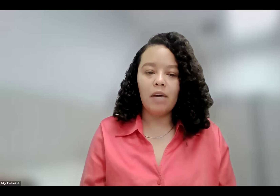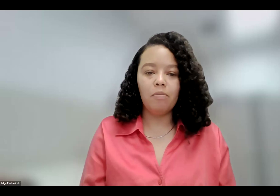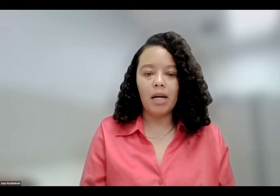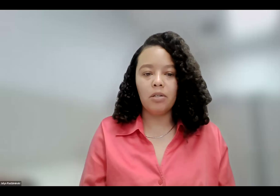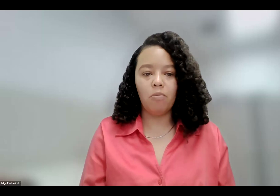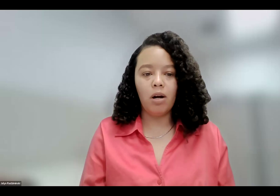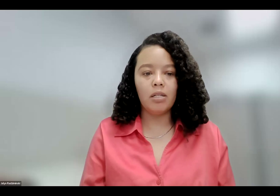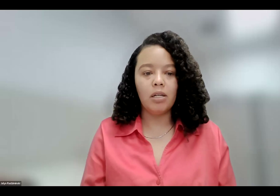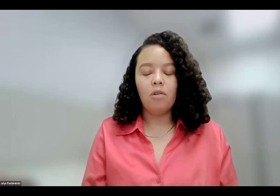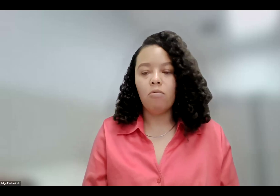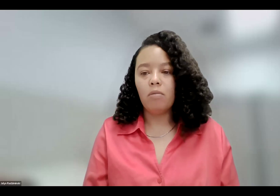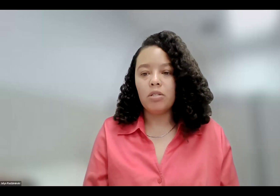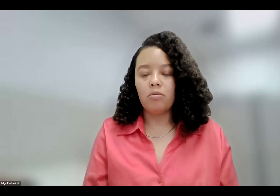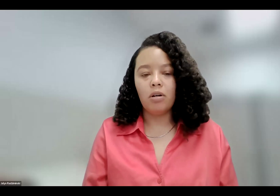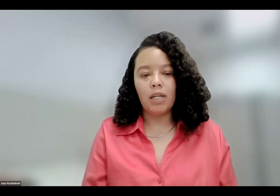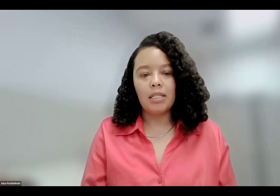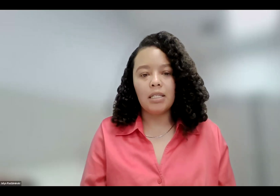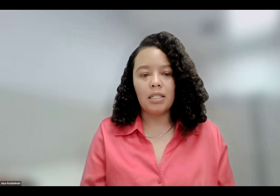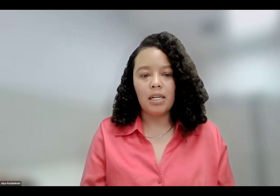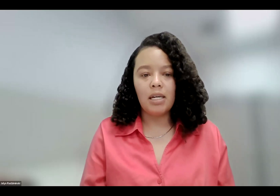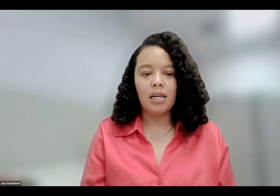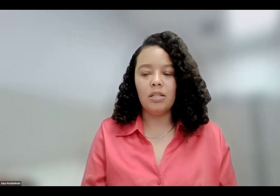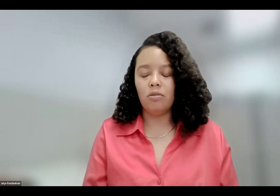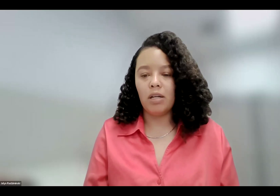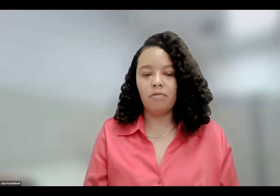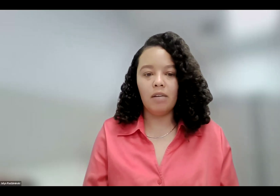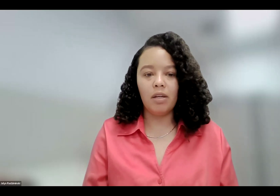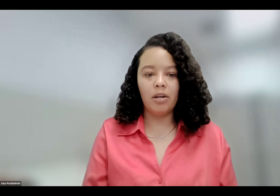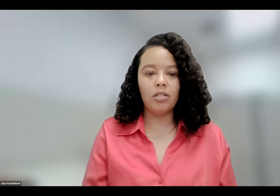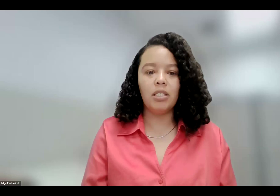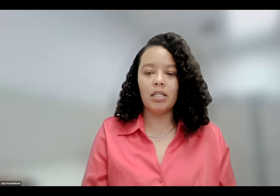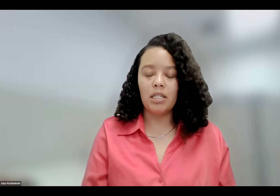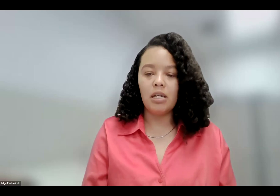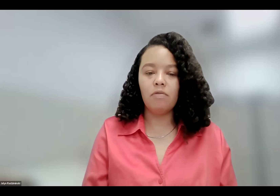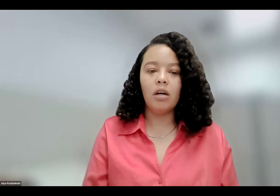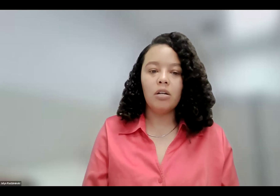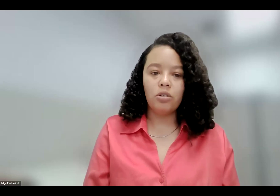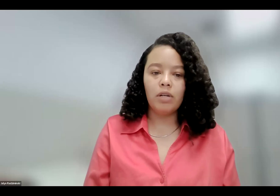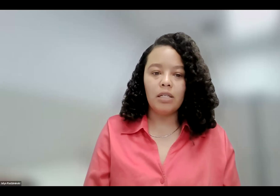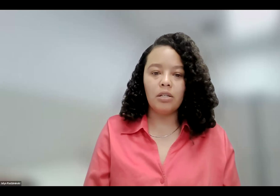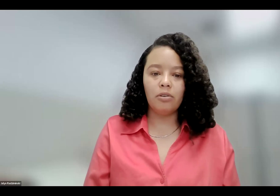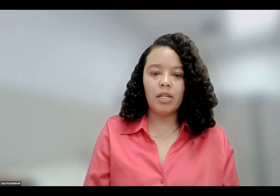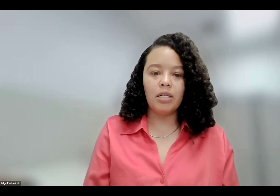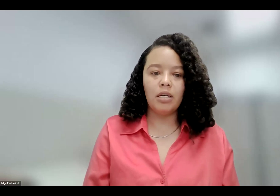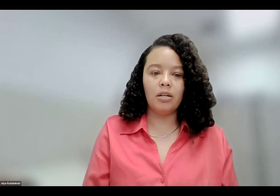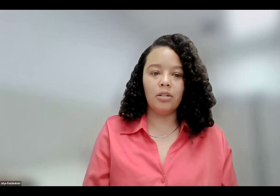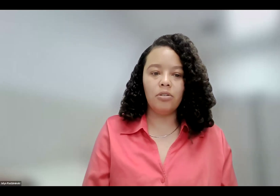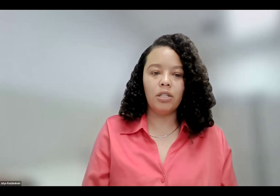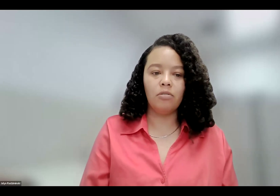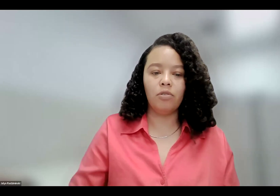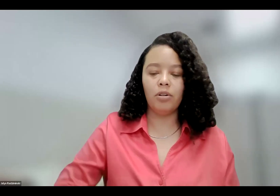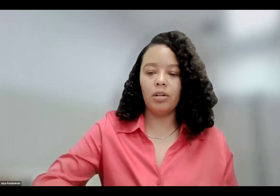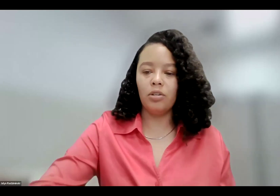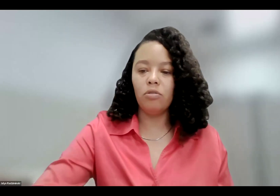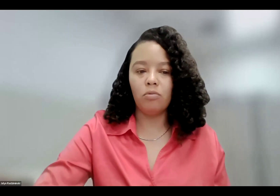could wave a magic wand, what would you all like to see in 25 years to achieve true integration and